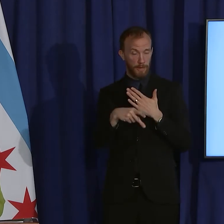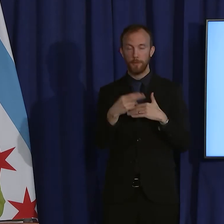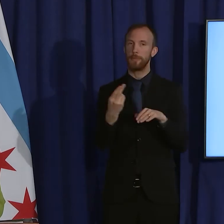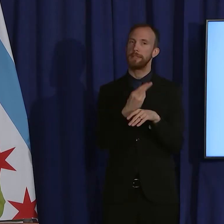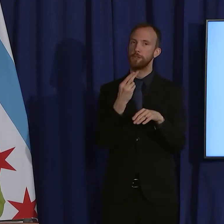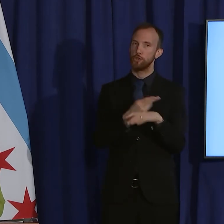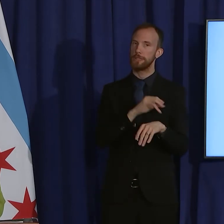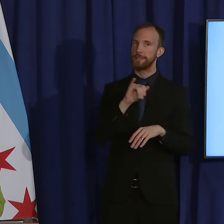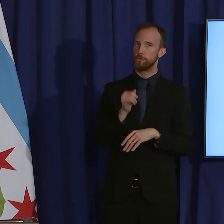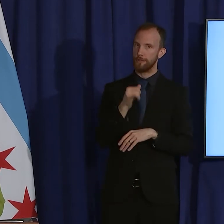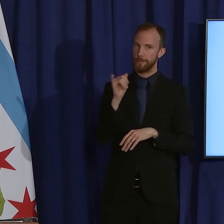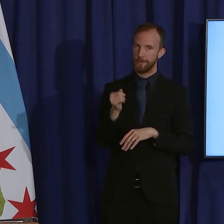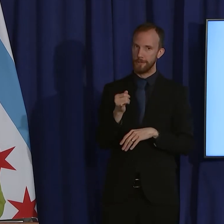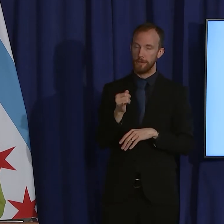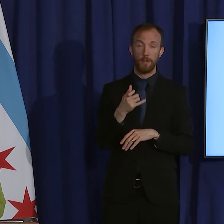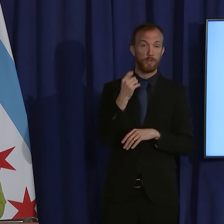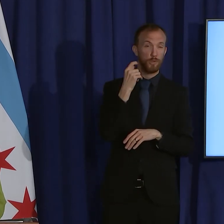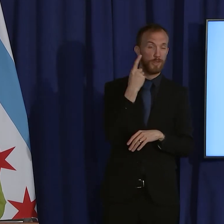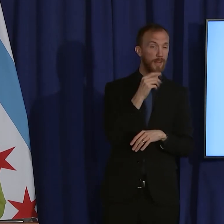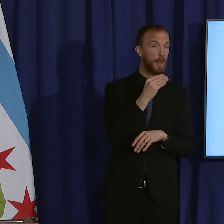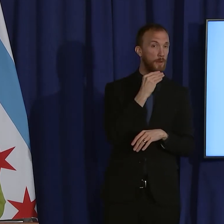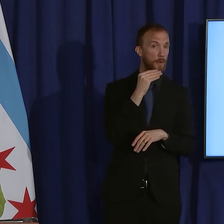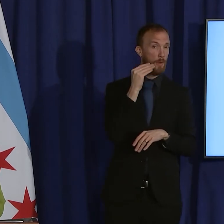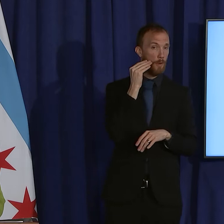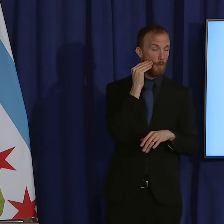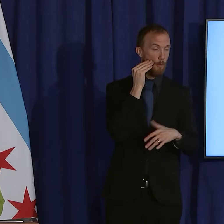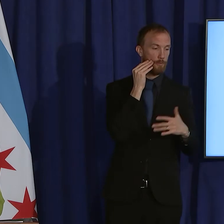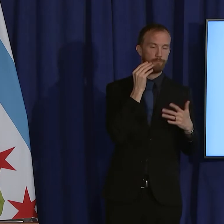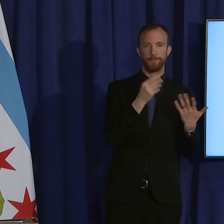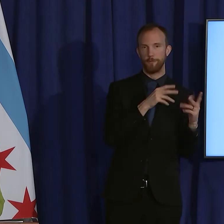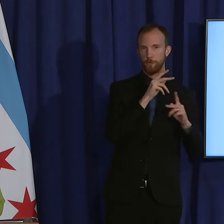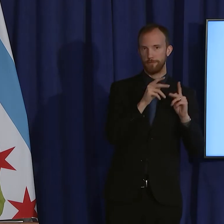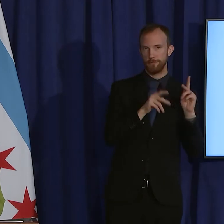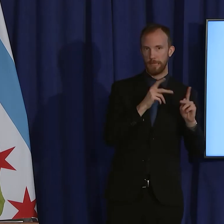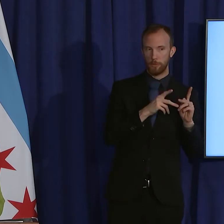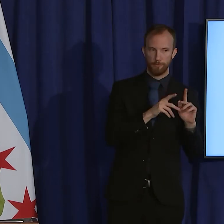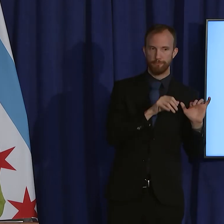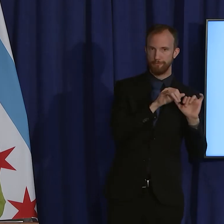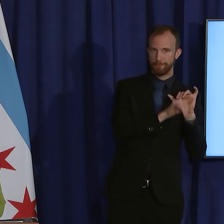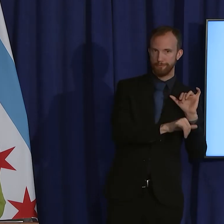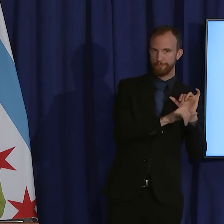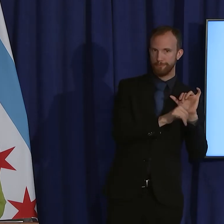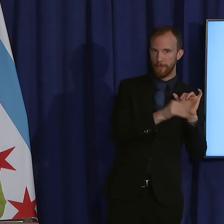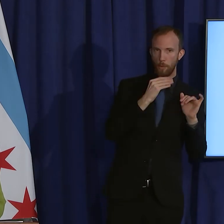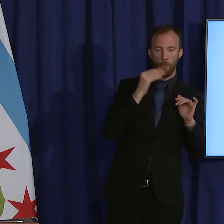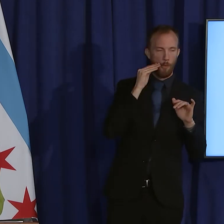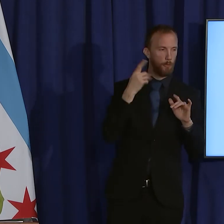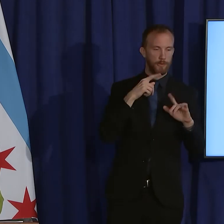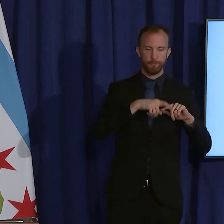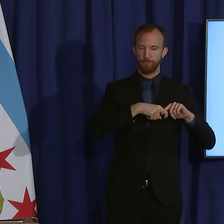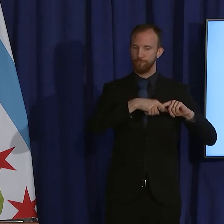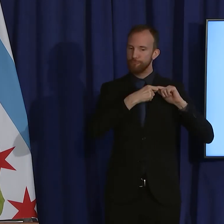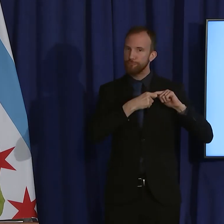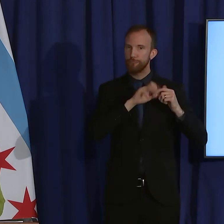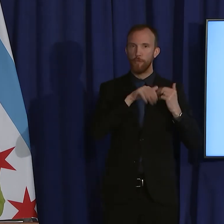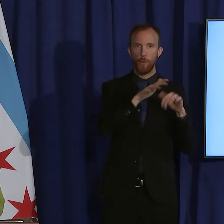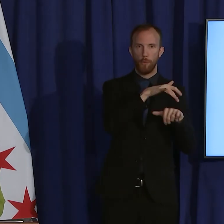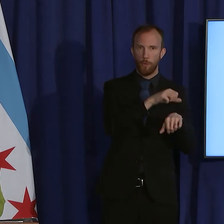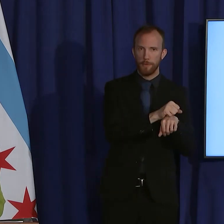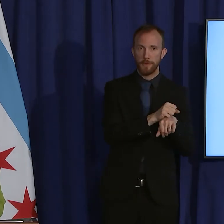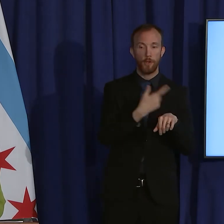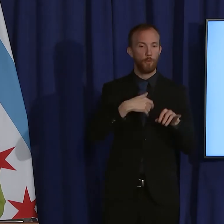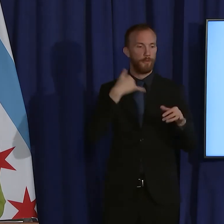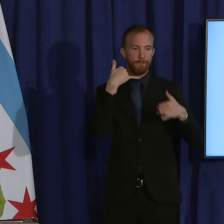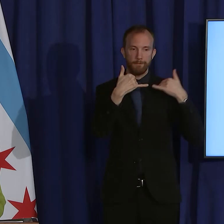to pause all homebound operations at least until Monday, April 19. We have already called everybody who was scheduled for